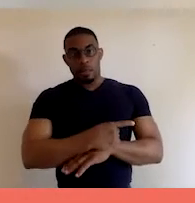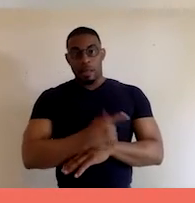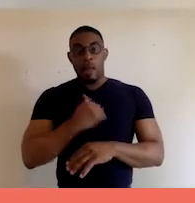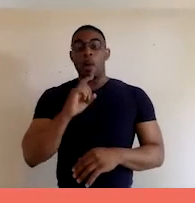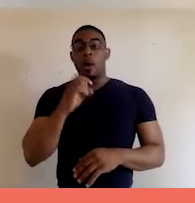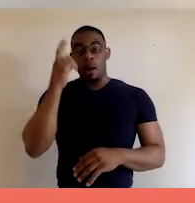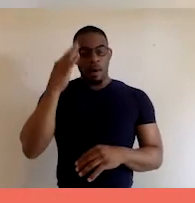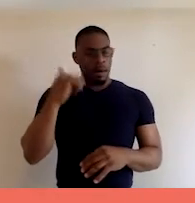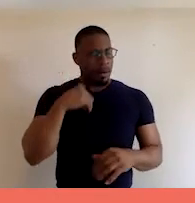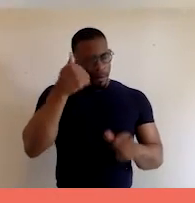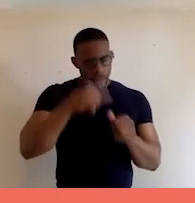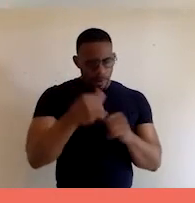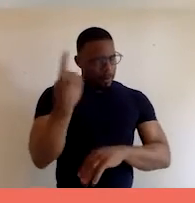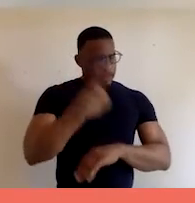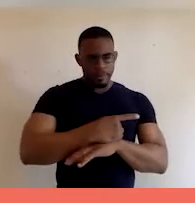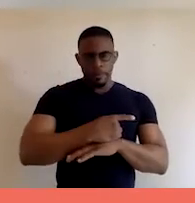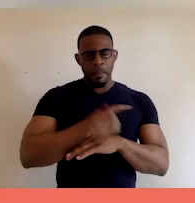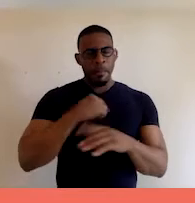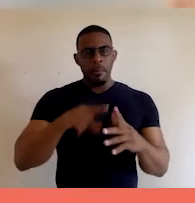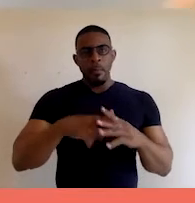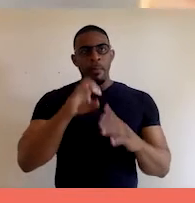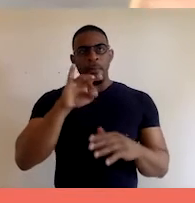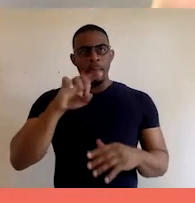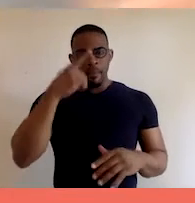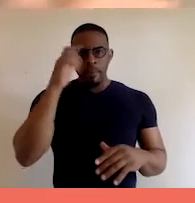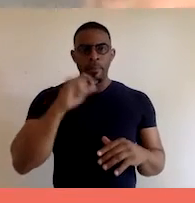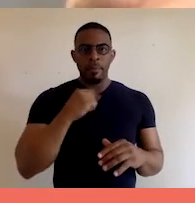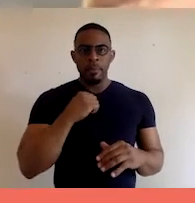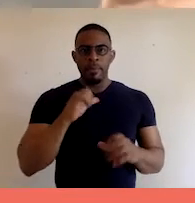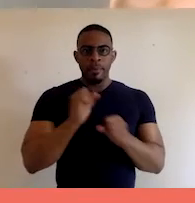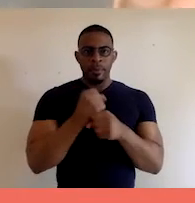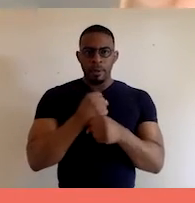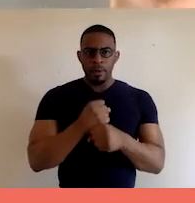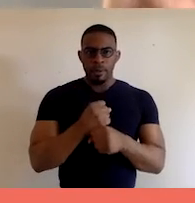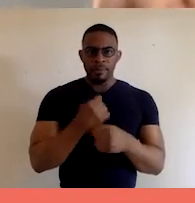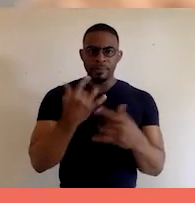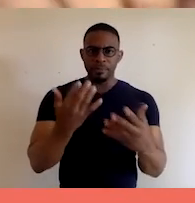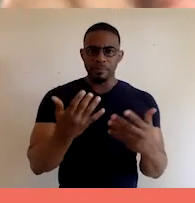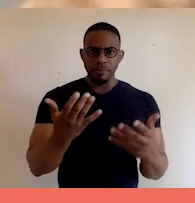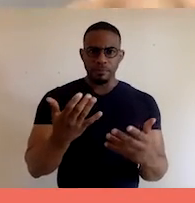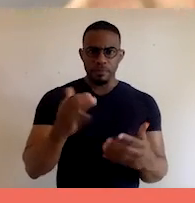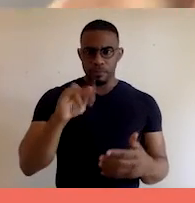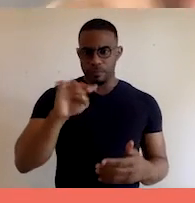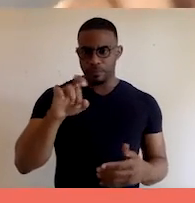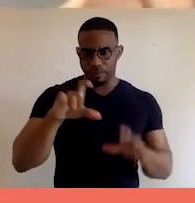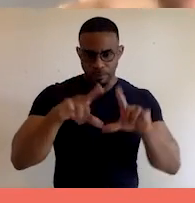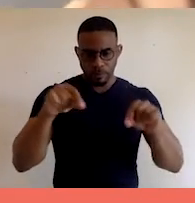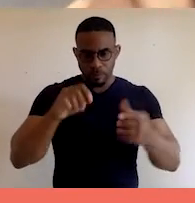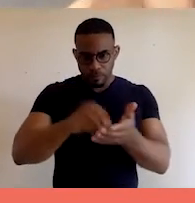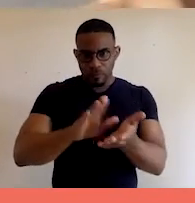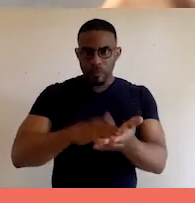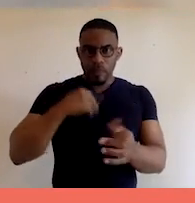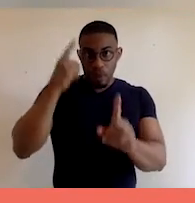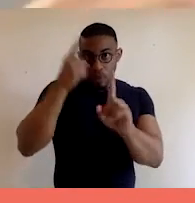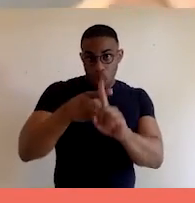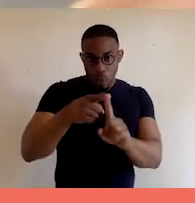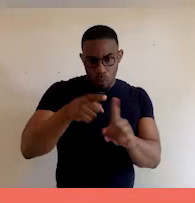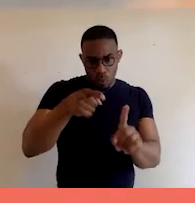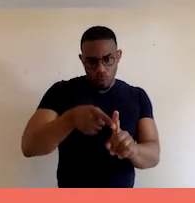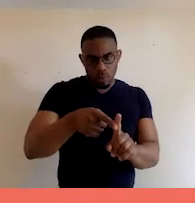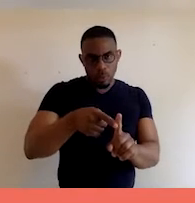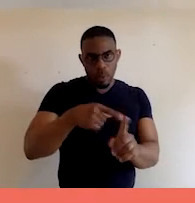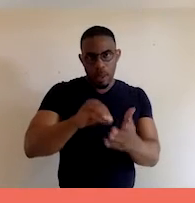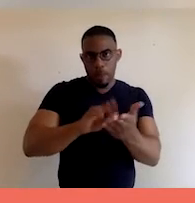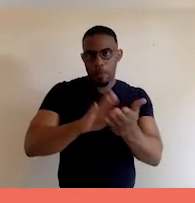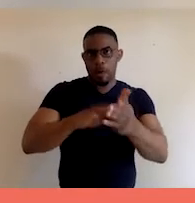only reason why I remember the day I started coding was I made a index card, and I wrote my goal down on an index card, and